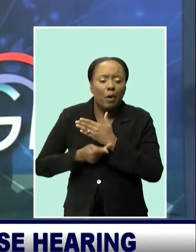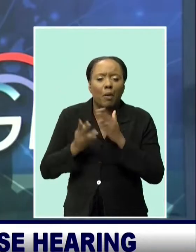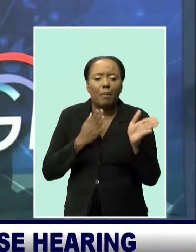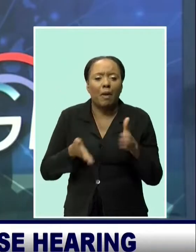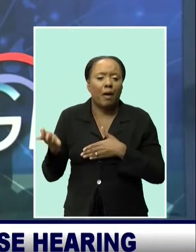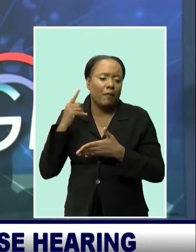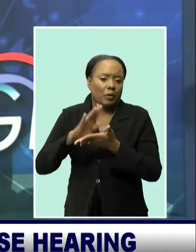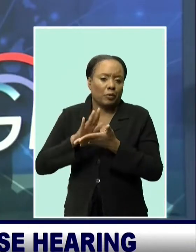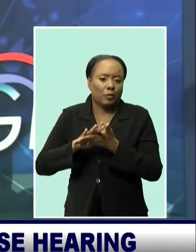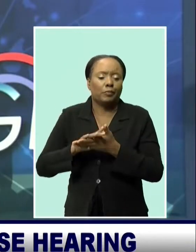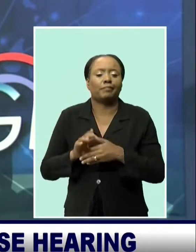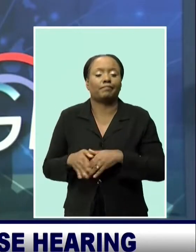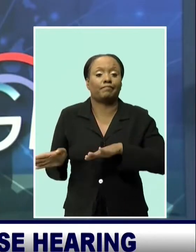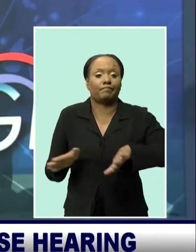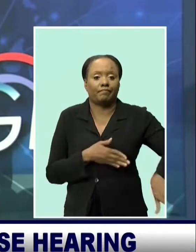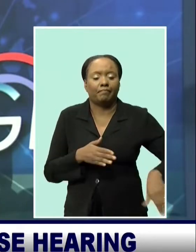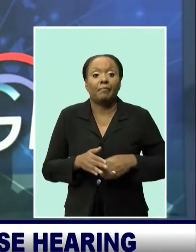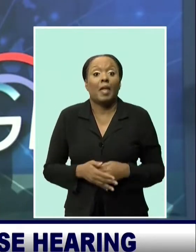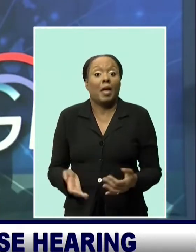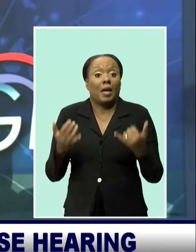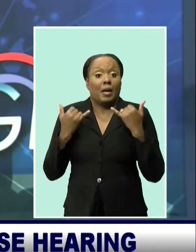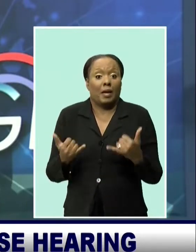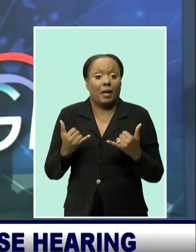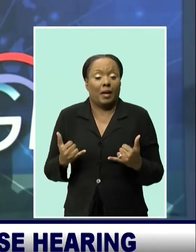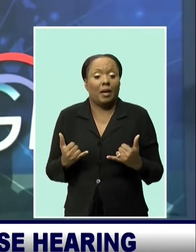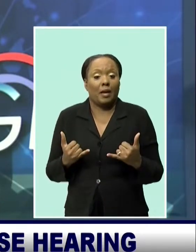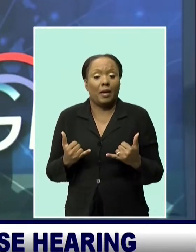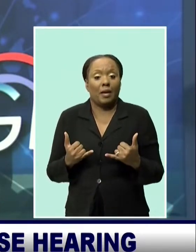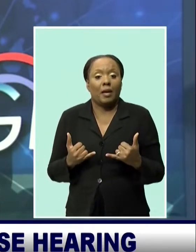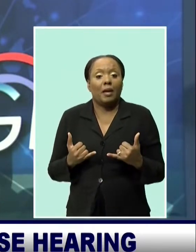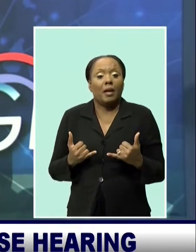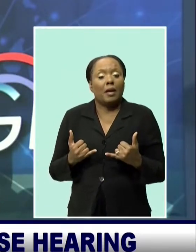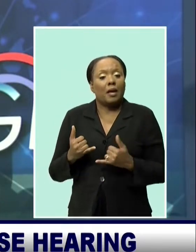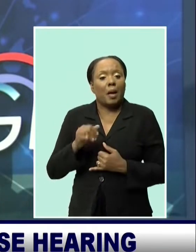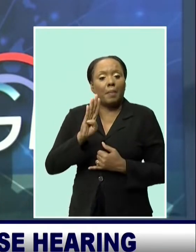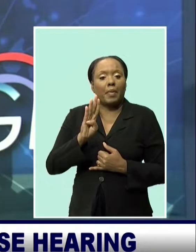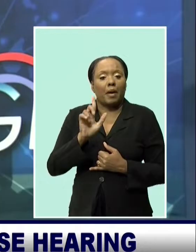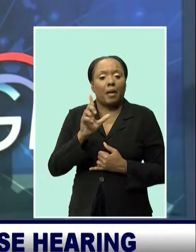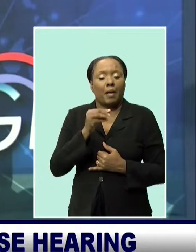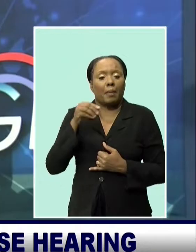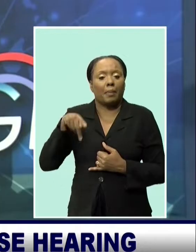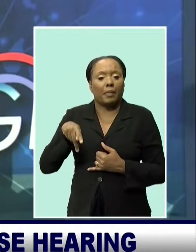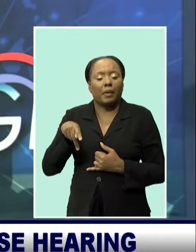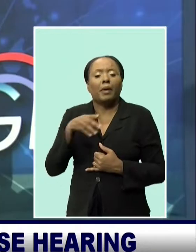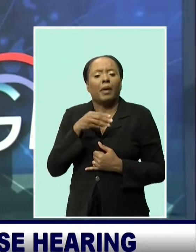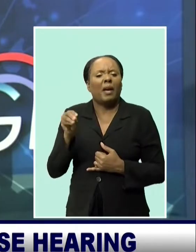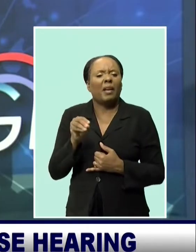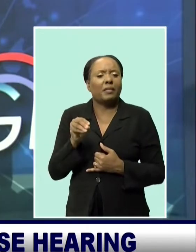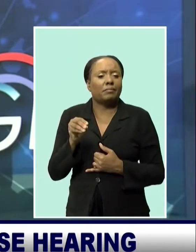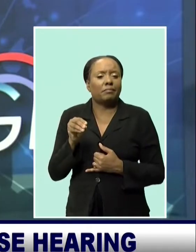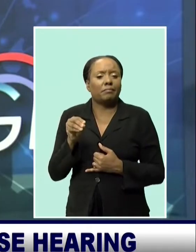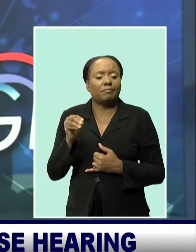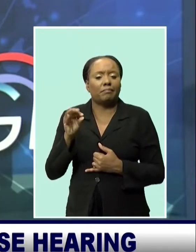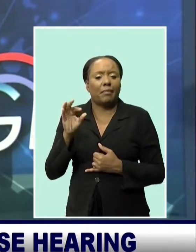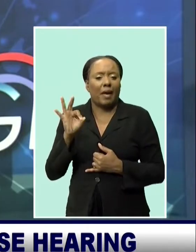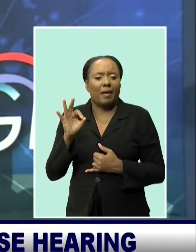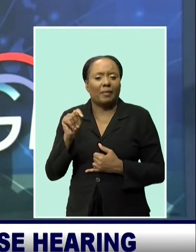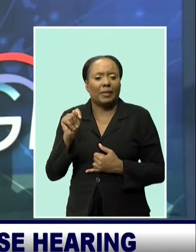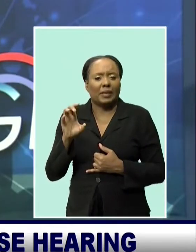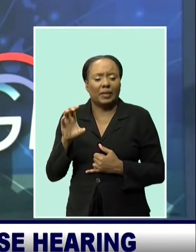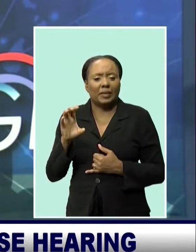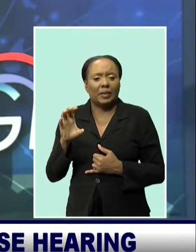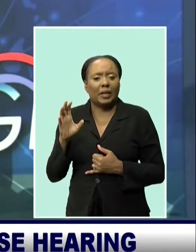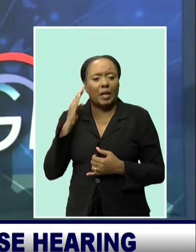Commission's hearings entered day 9 at the Accra Beach Hotel, the power company's Director of Finance, Ricardo Jennings, responded to the criticism